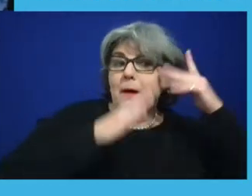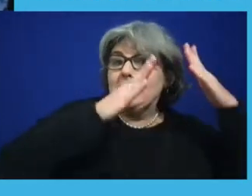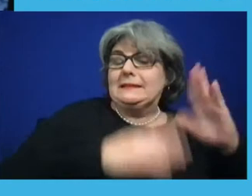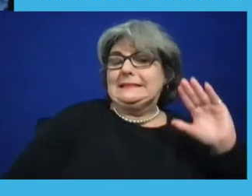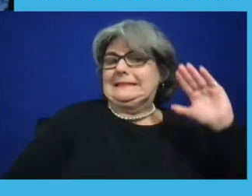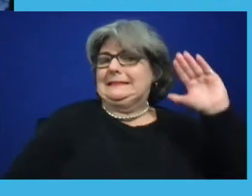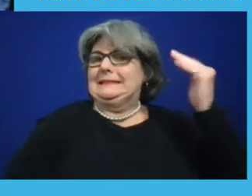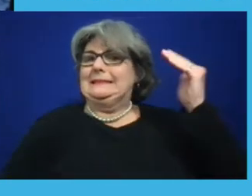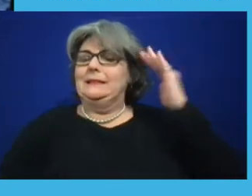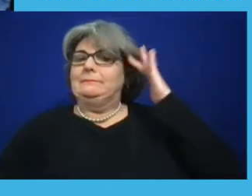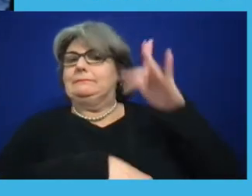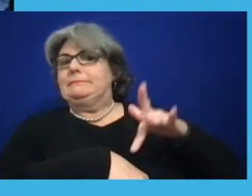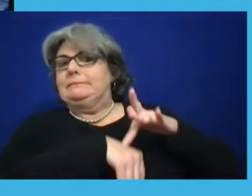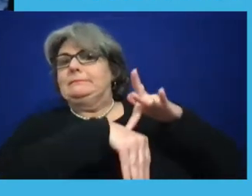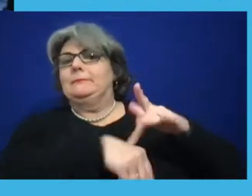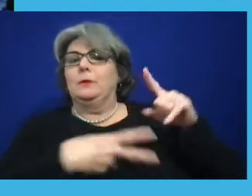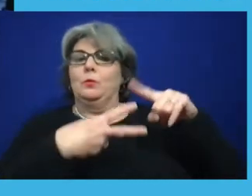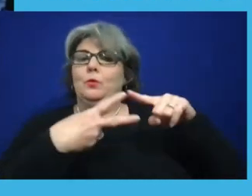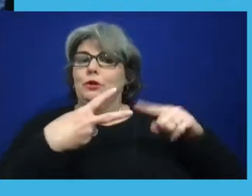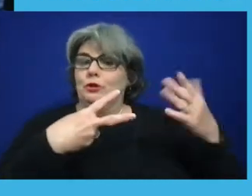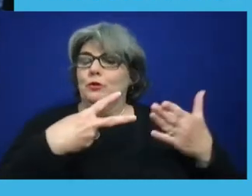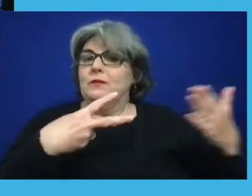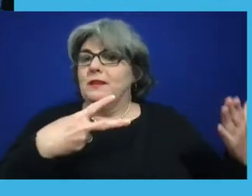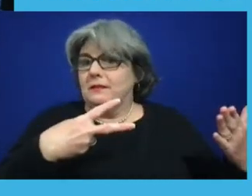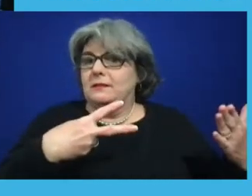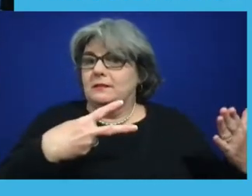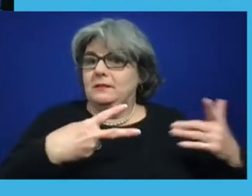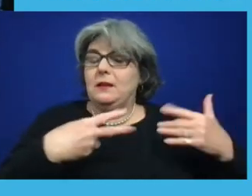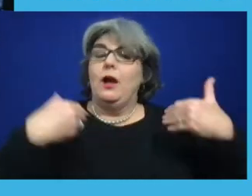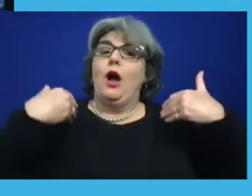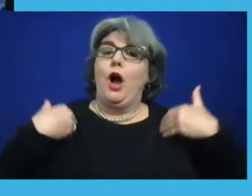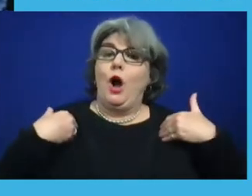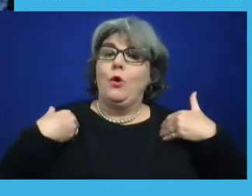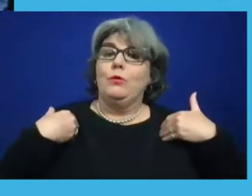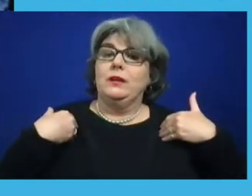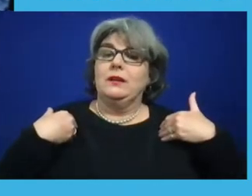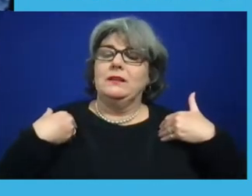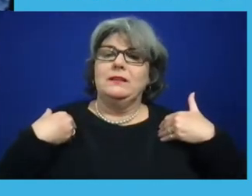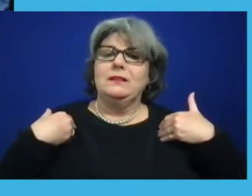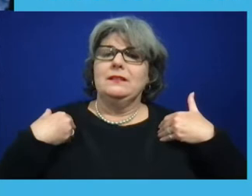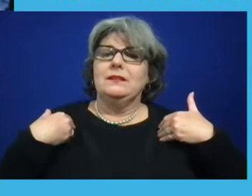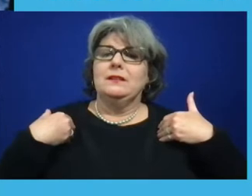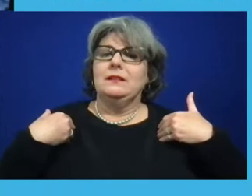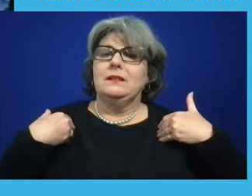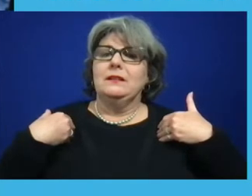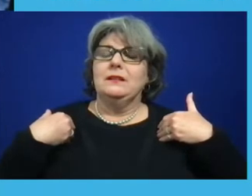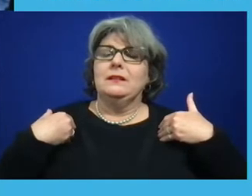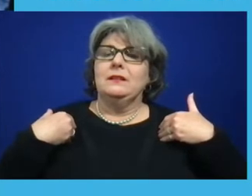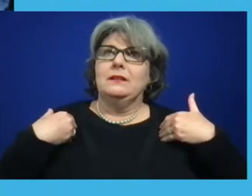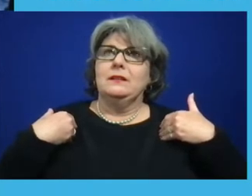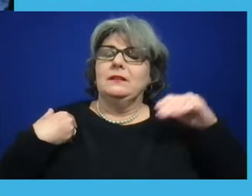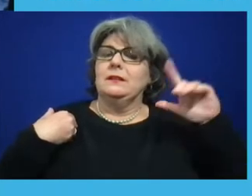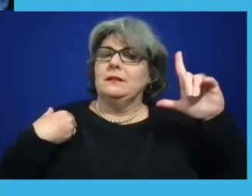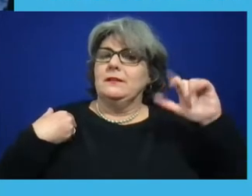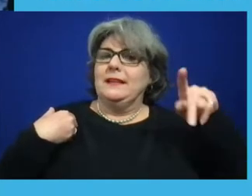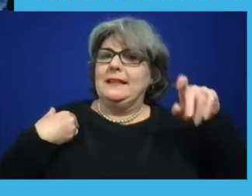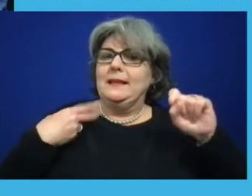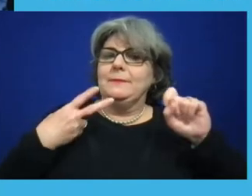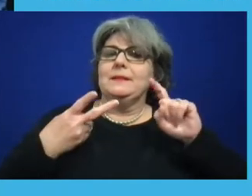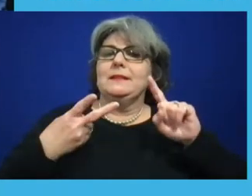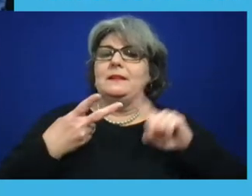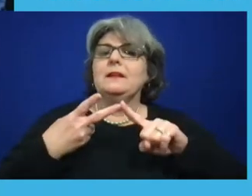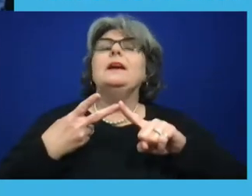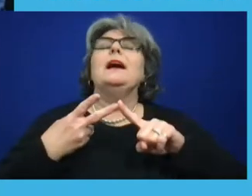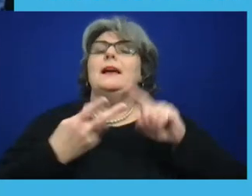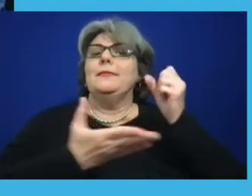just about every Republican politician seems obsessed with two things: owning the libs